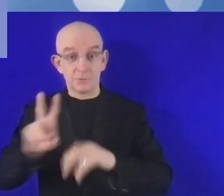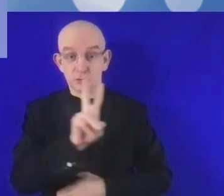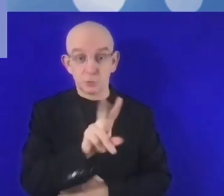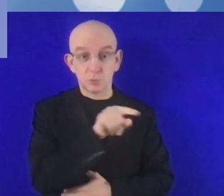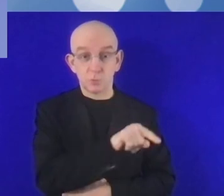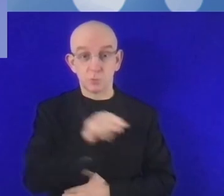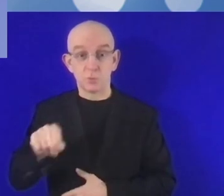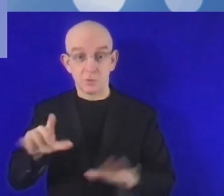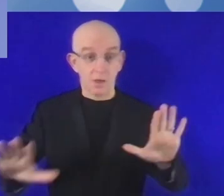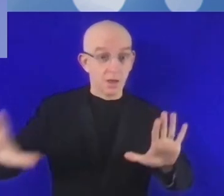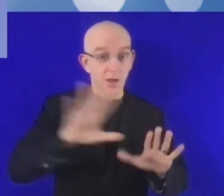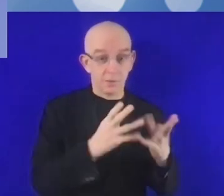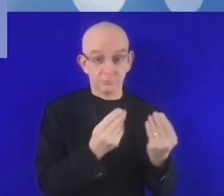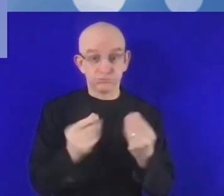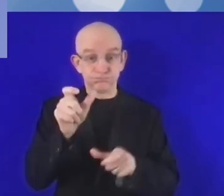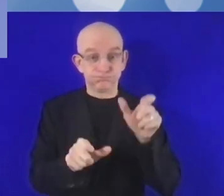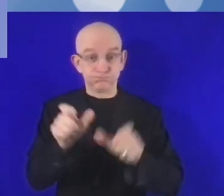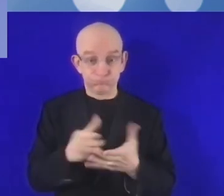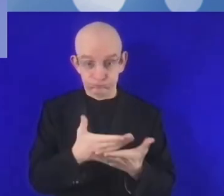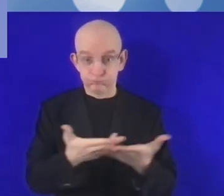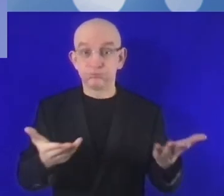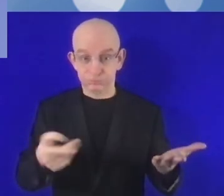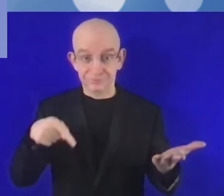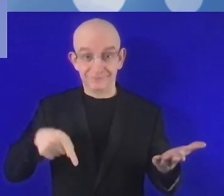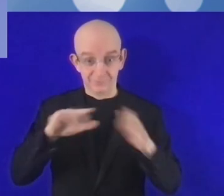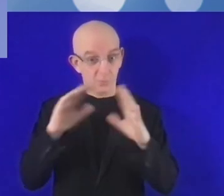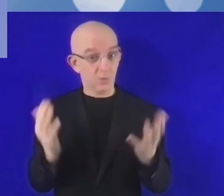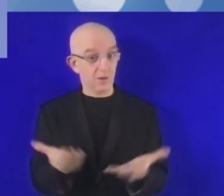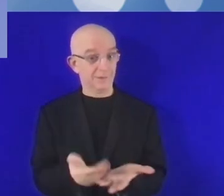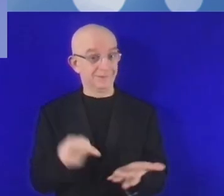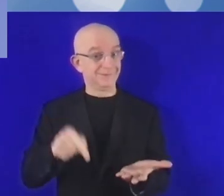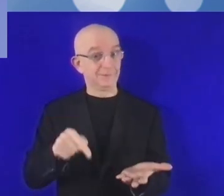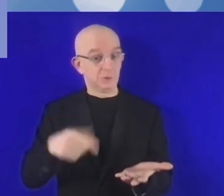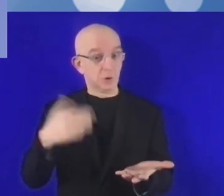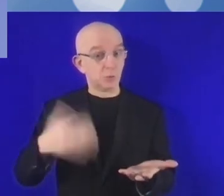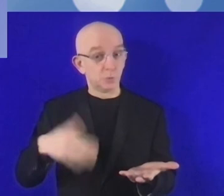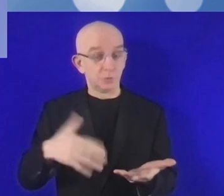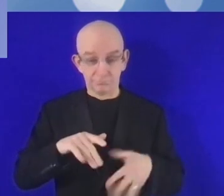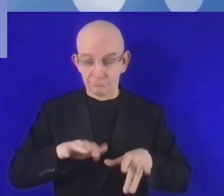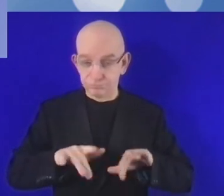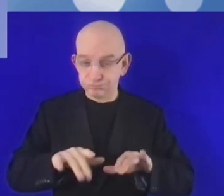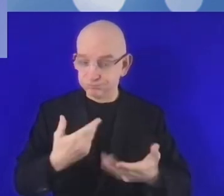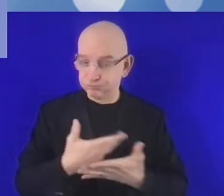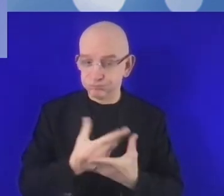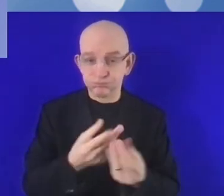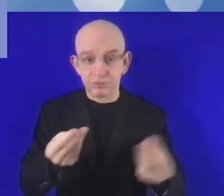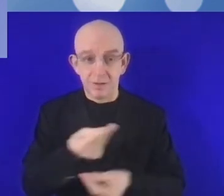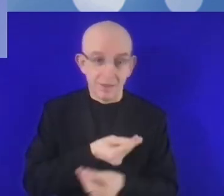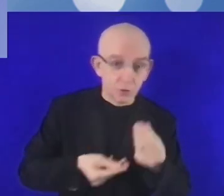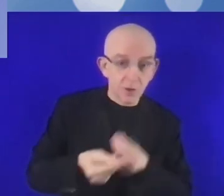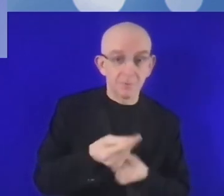it still requires areas of economic, political, and social life. Of course, it still requires appropriate funding and the involvement of the younger